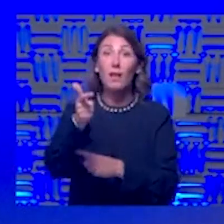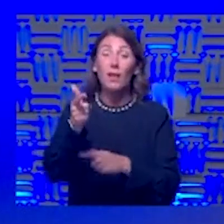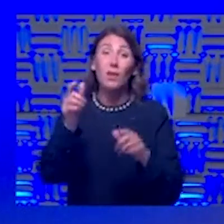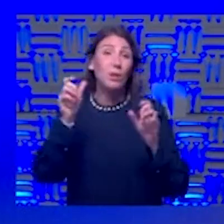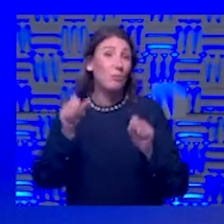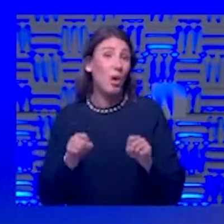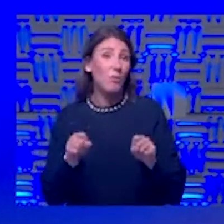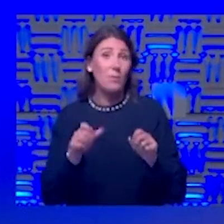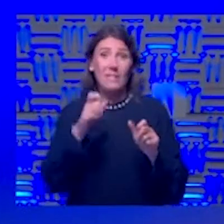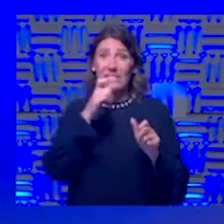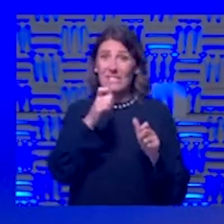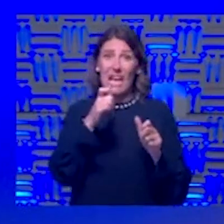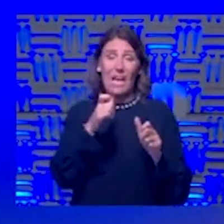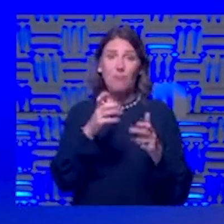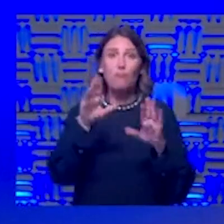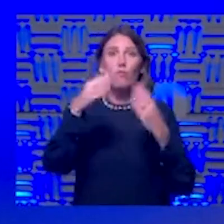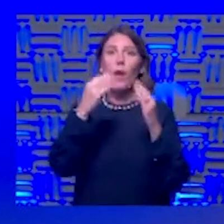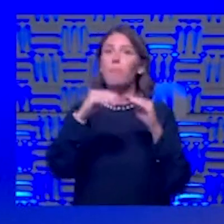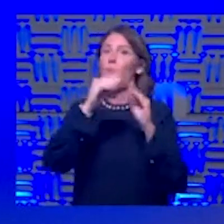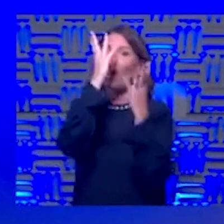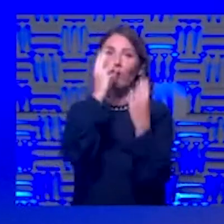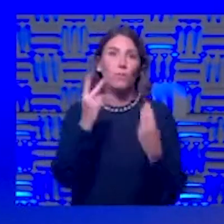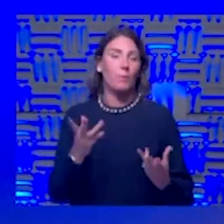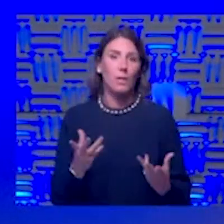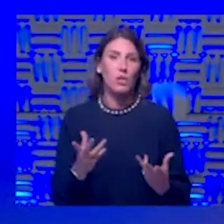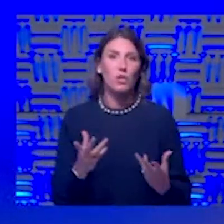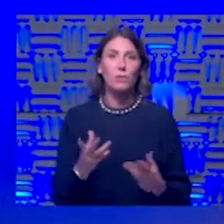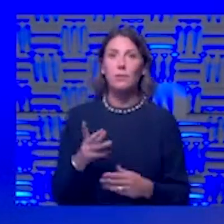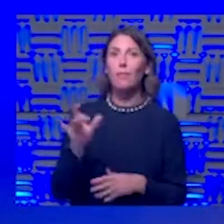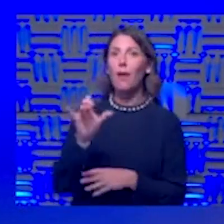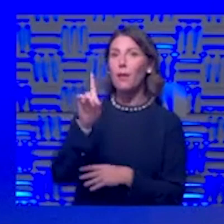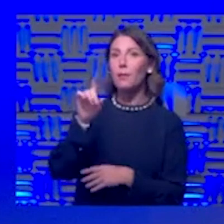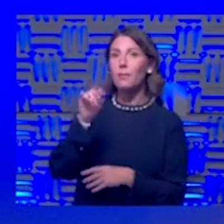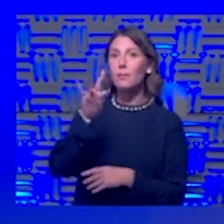doesn't give us any more information. We know that, as David